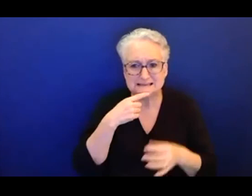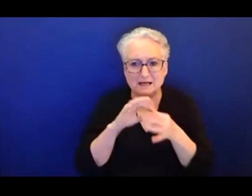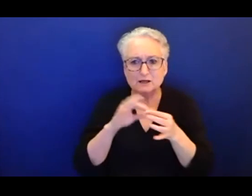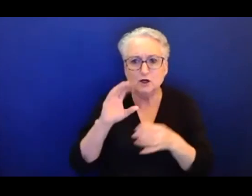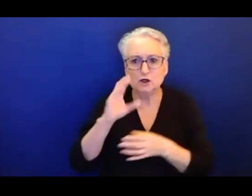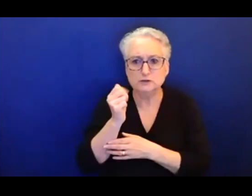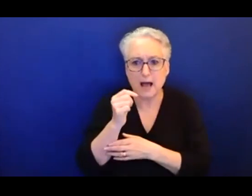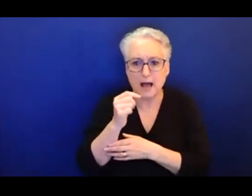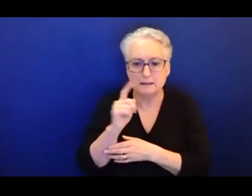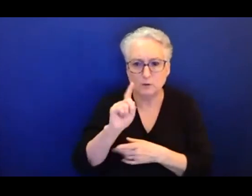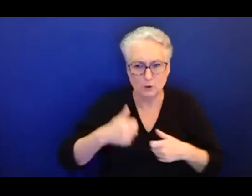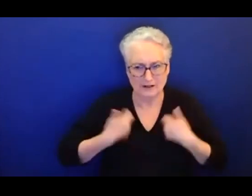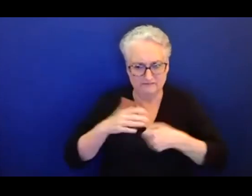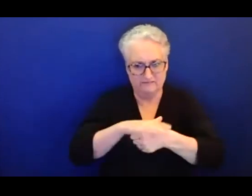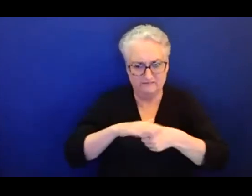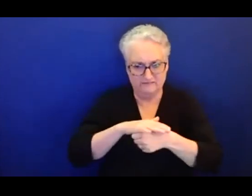be in your area.